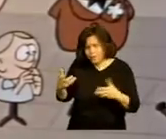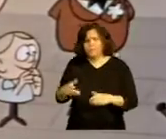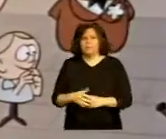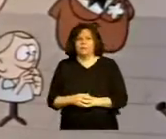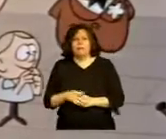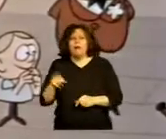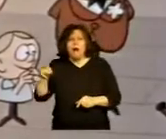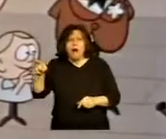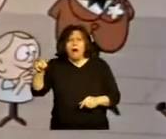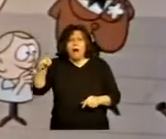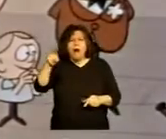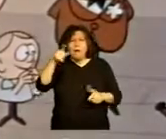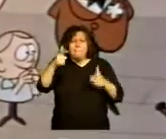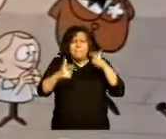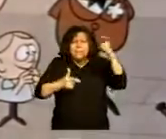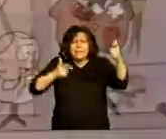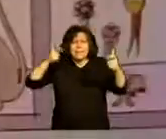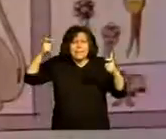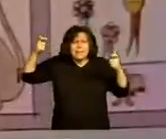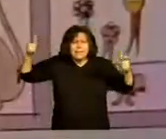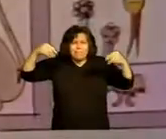exactly what kind of a dog he wanted.